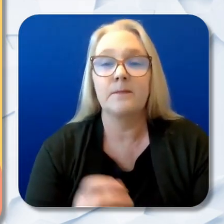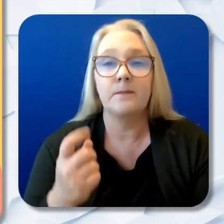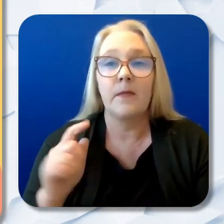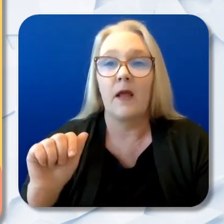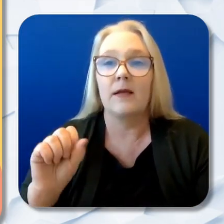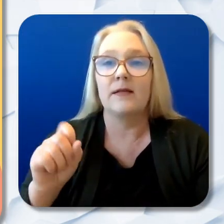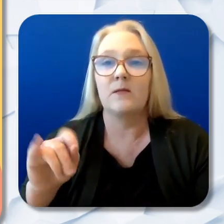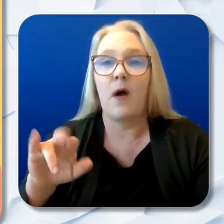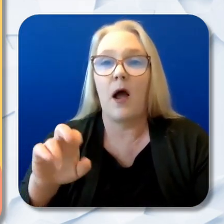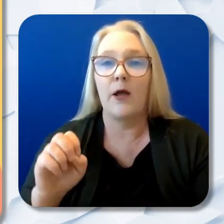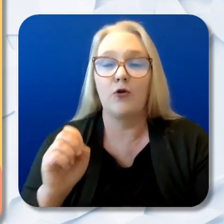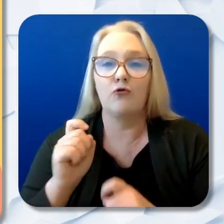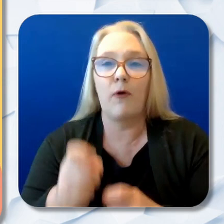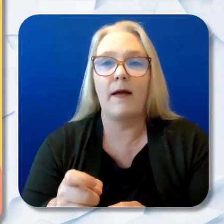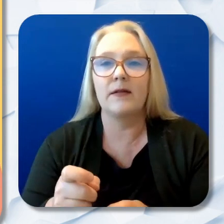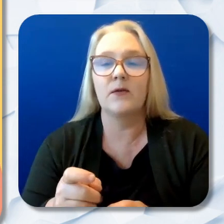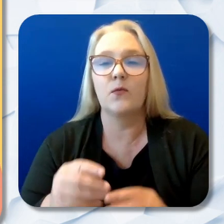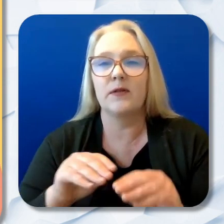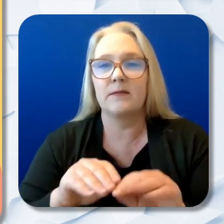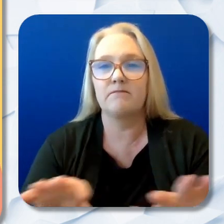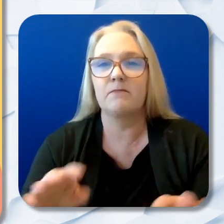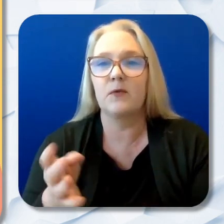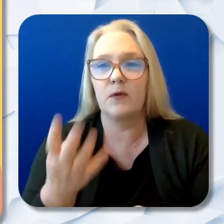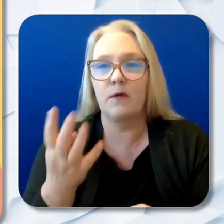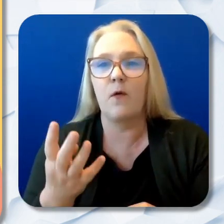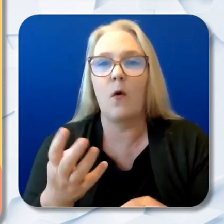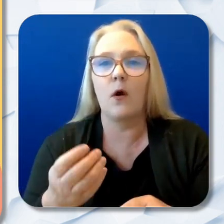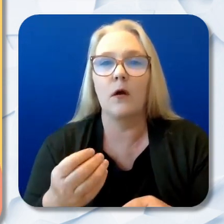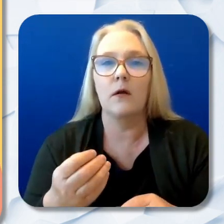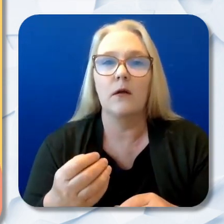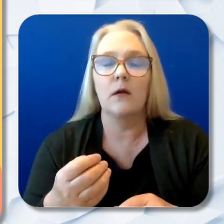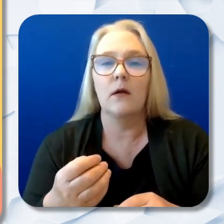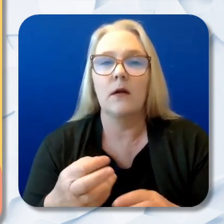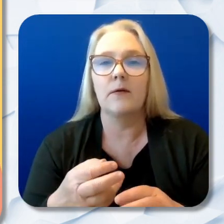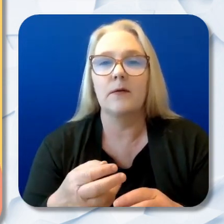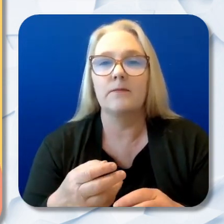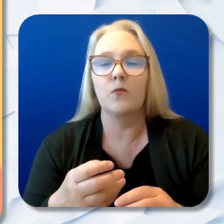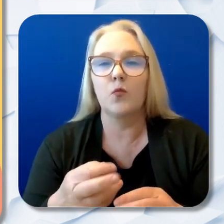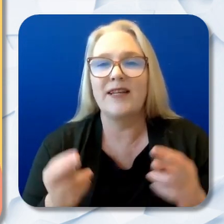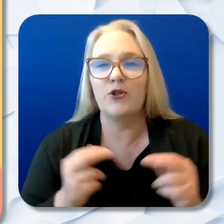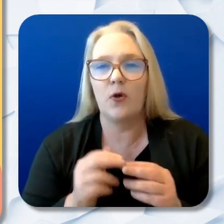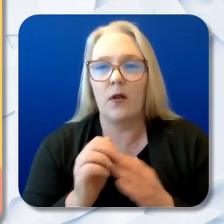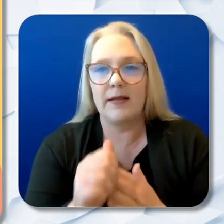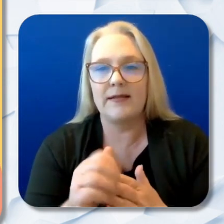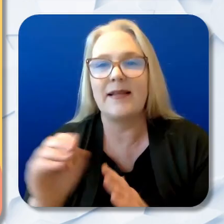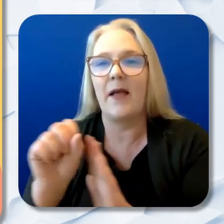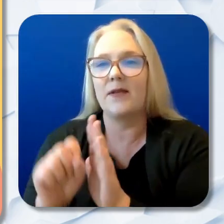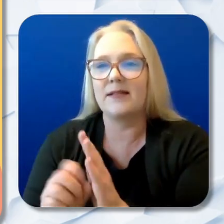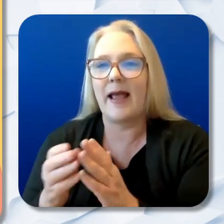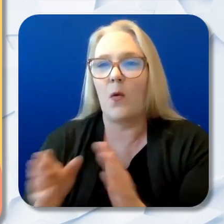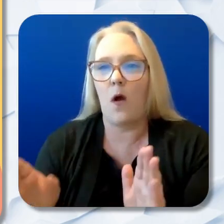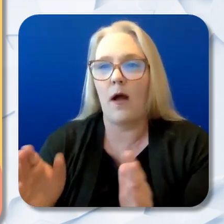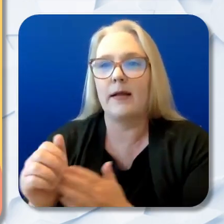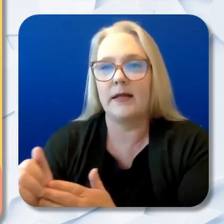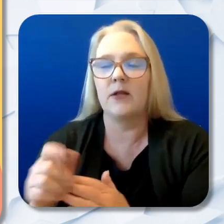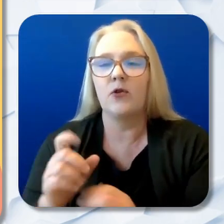Aspire grant was distributed to the 4 regional leads and the 1 statewide lead. So you can directly reach out to your regional lead to